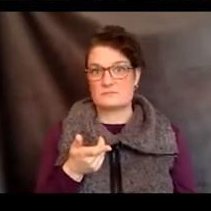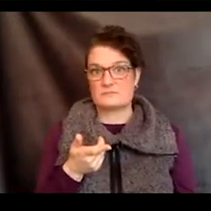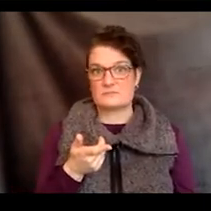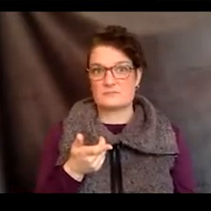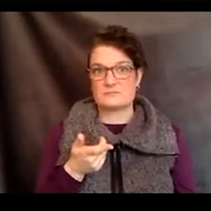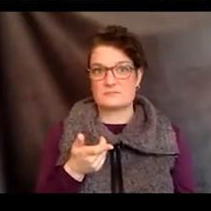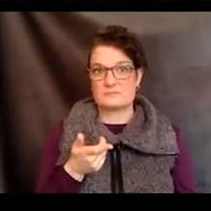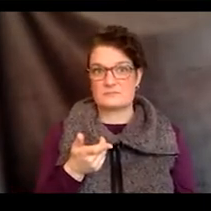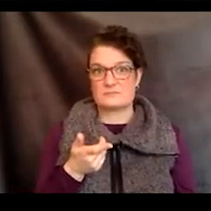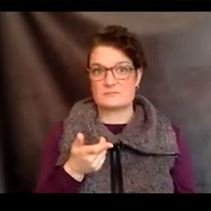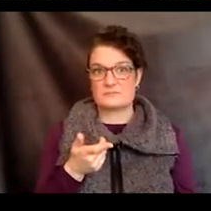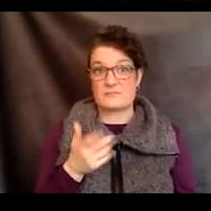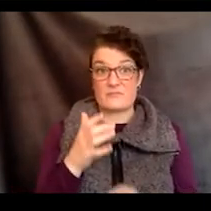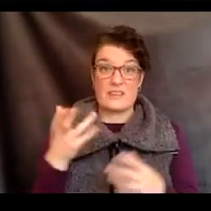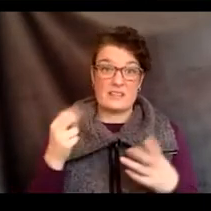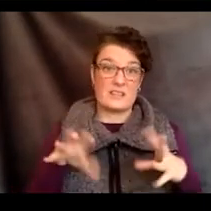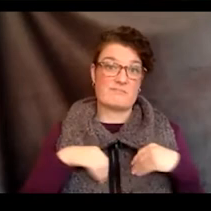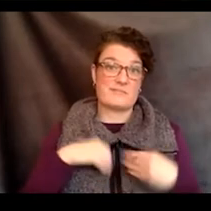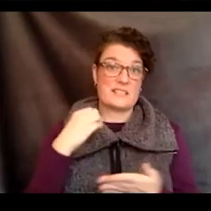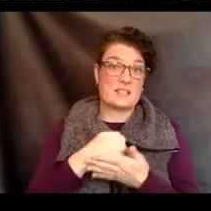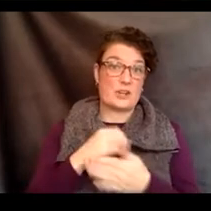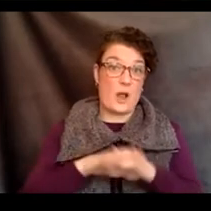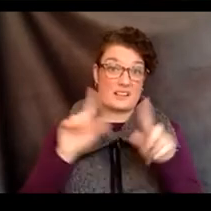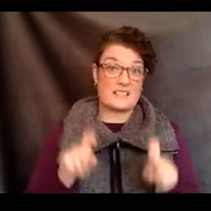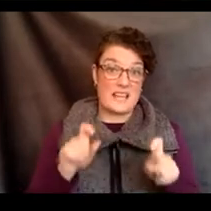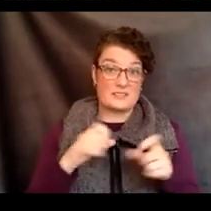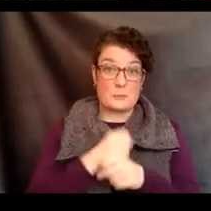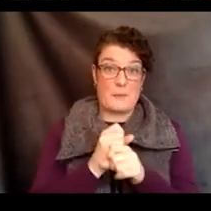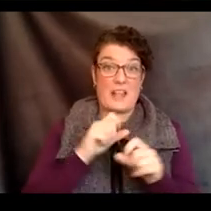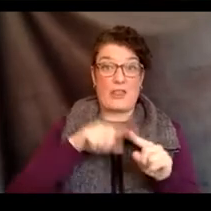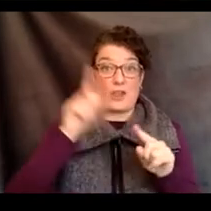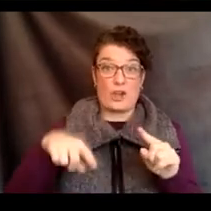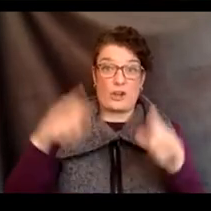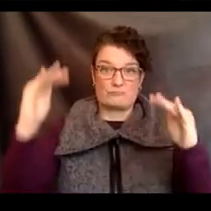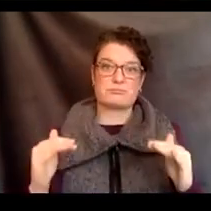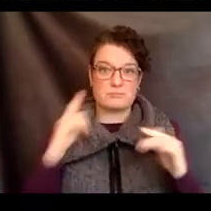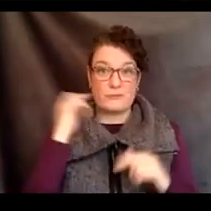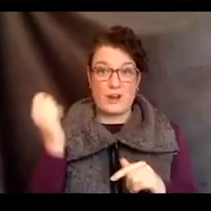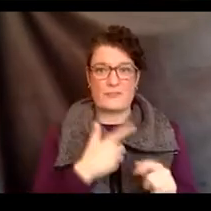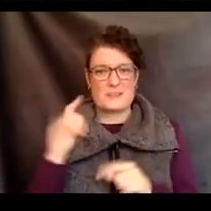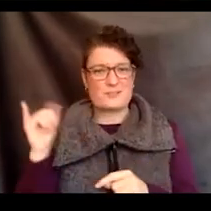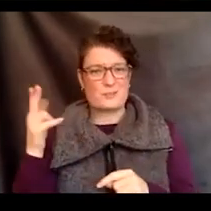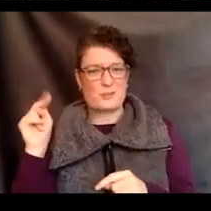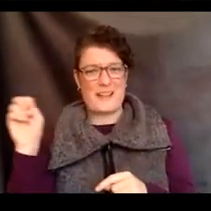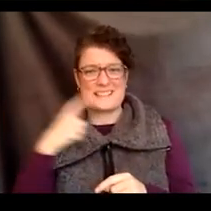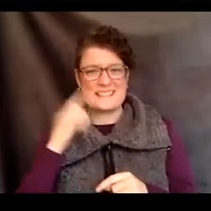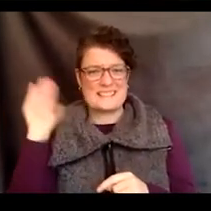he took a zero on a test so that he could lower the curve for everybody else. That seemed like this great urban legend kind of thing.